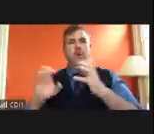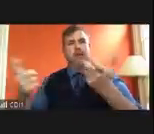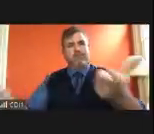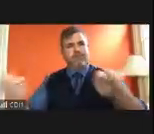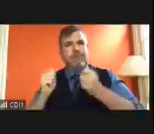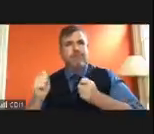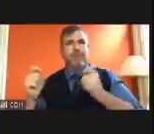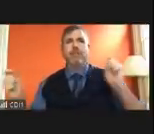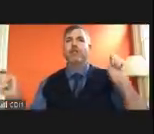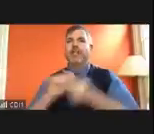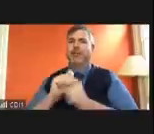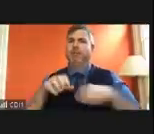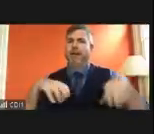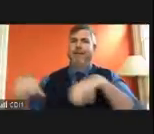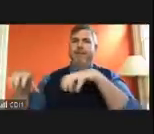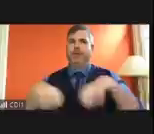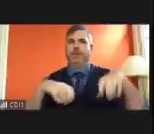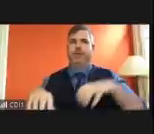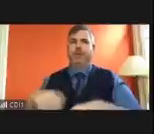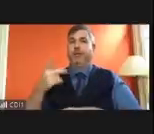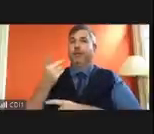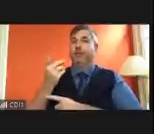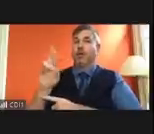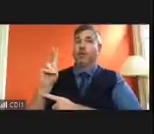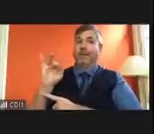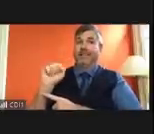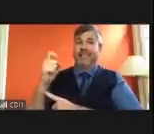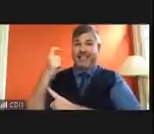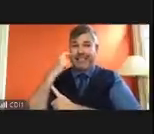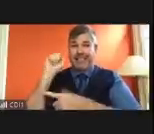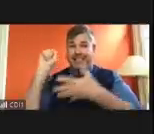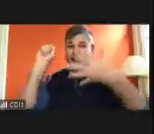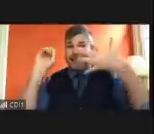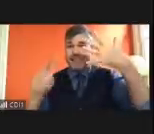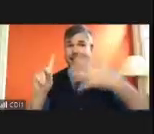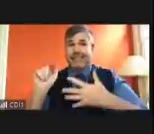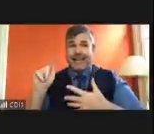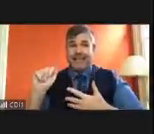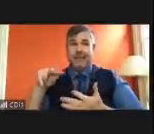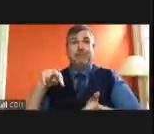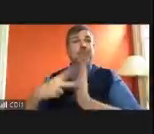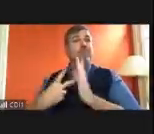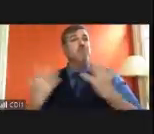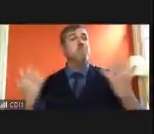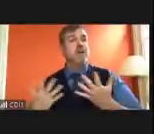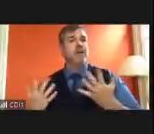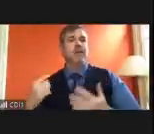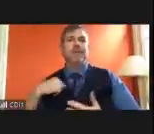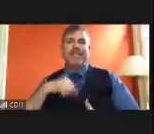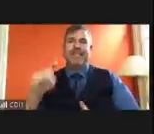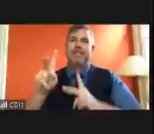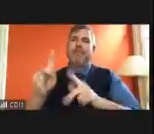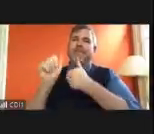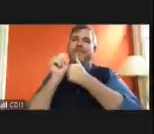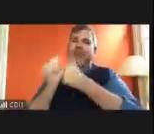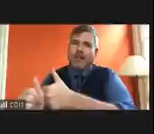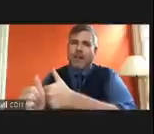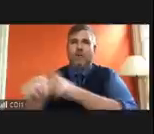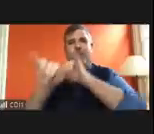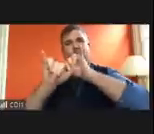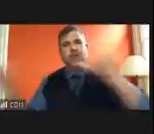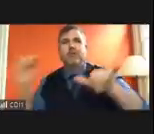went over, our goal is that people need to be following the shelter-in-place order so we can stop the increase of incidents in our